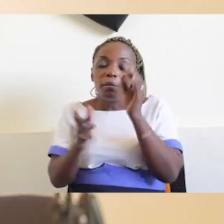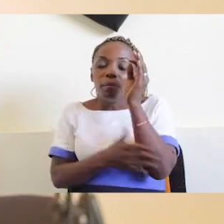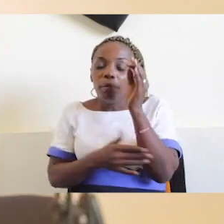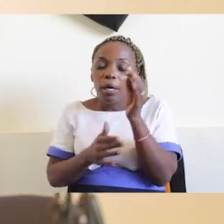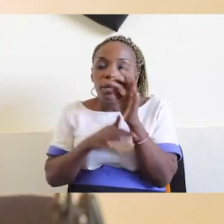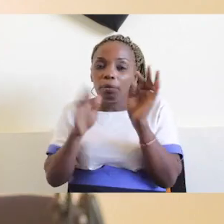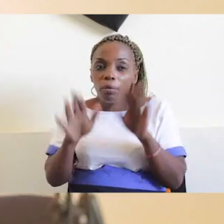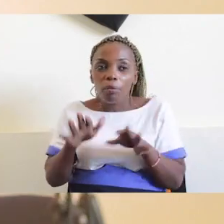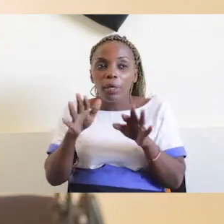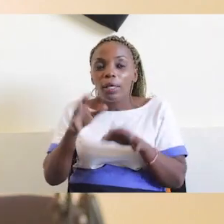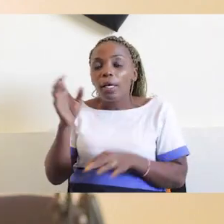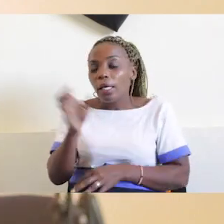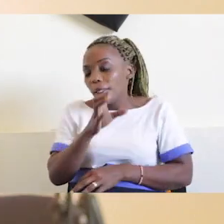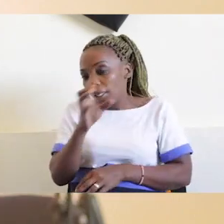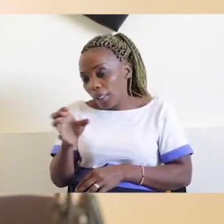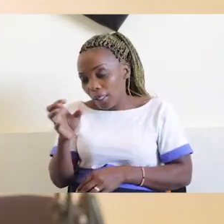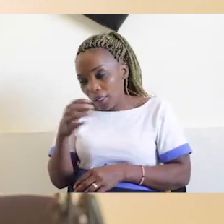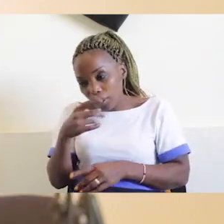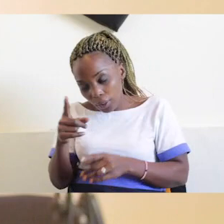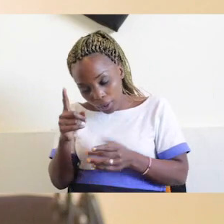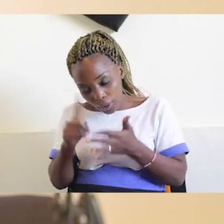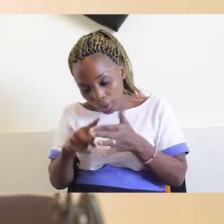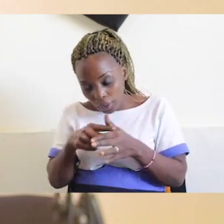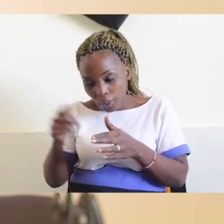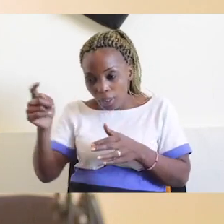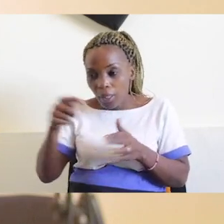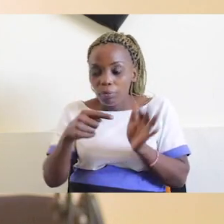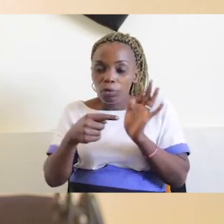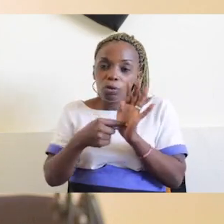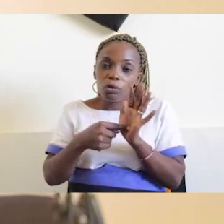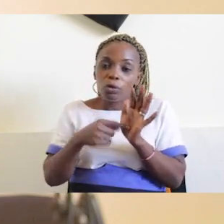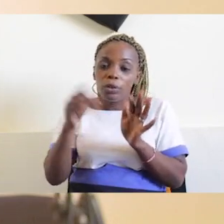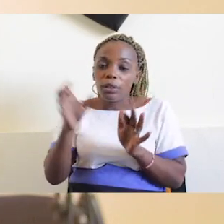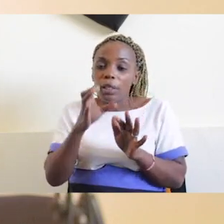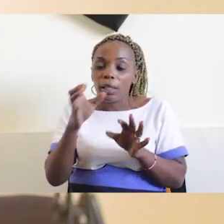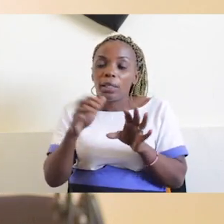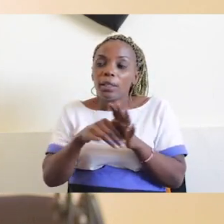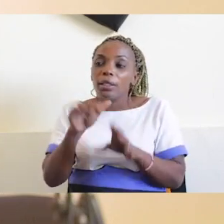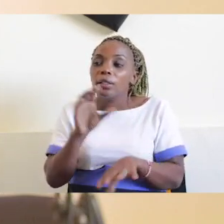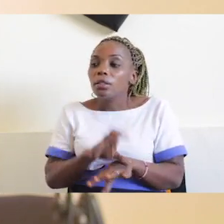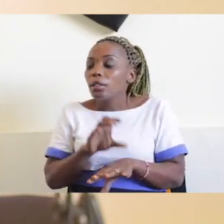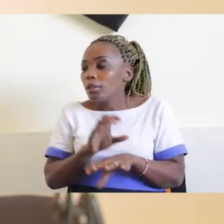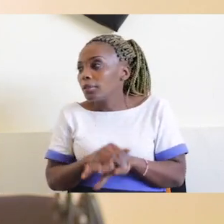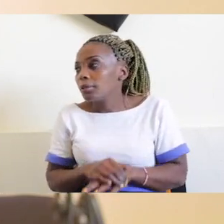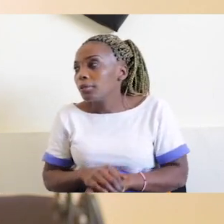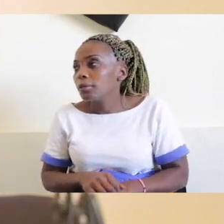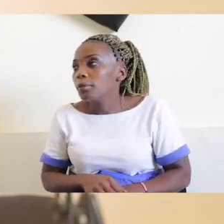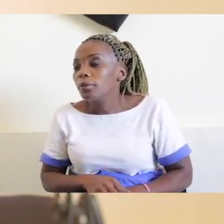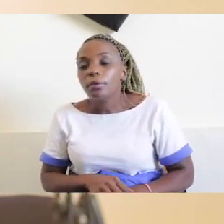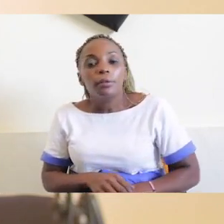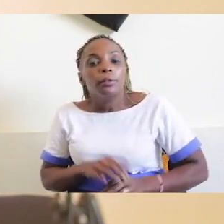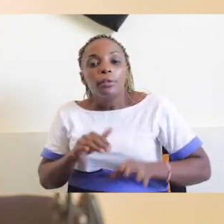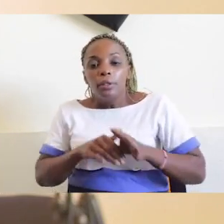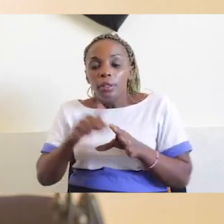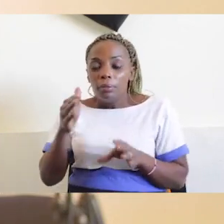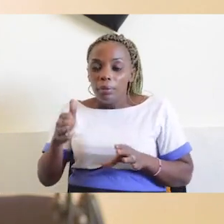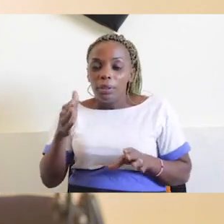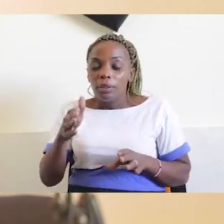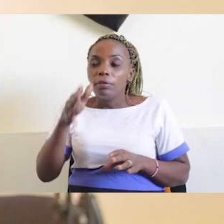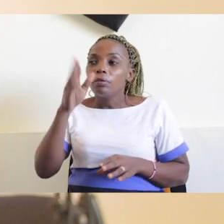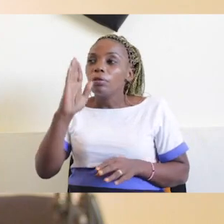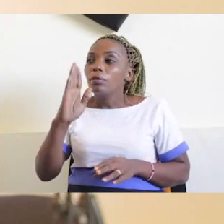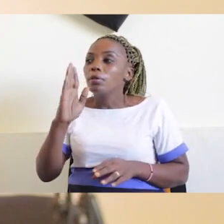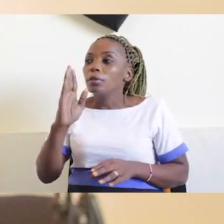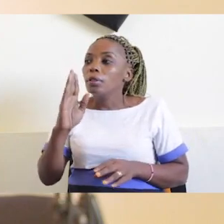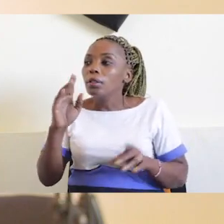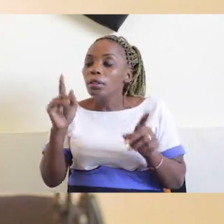woman, a drunkard, and then coming to expose her drunken behavior in the presence of